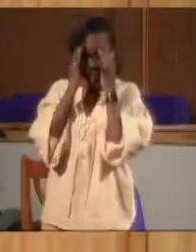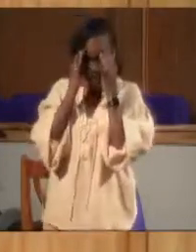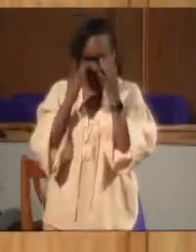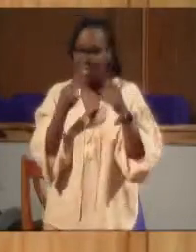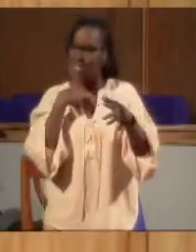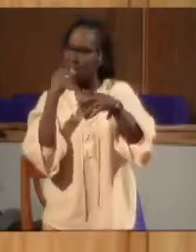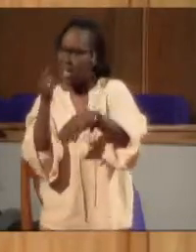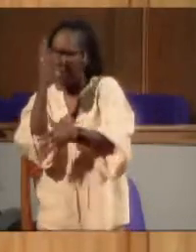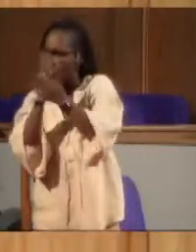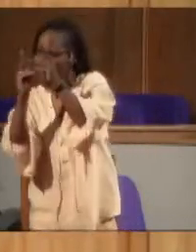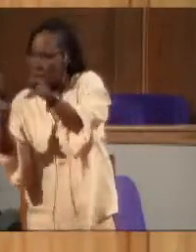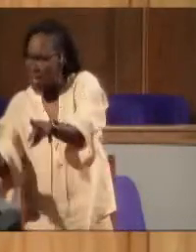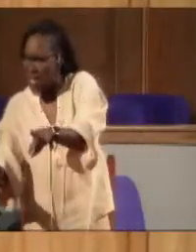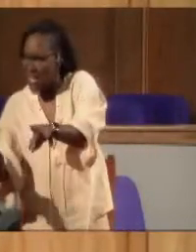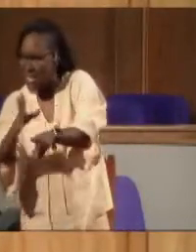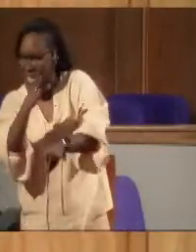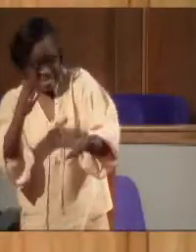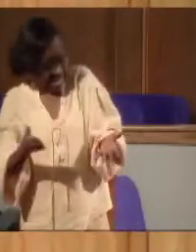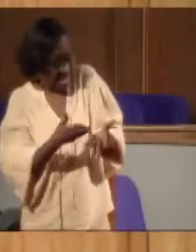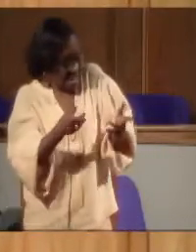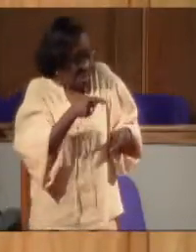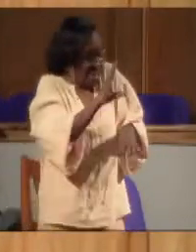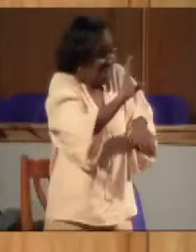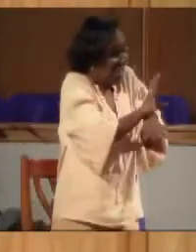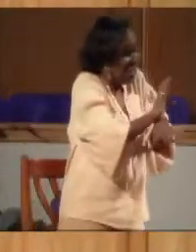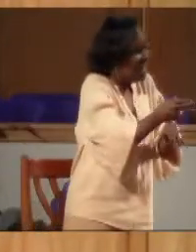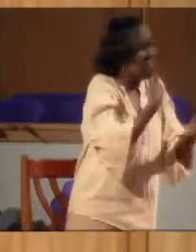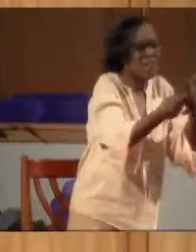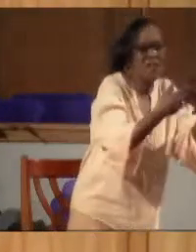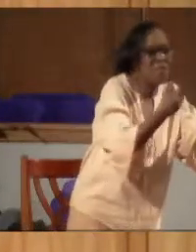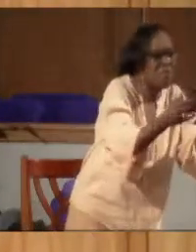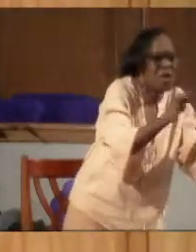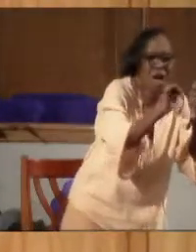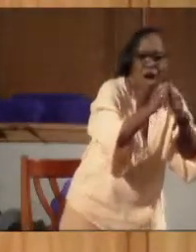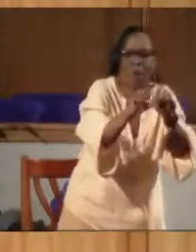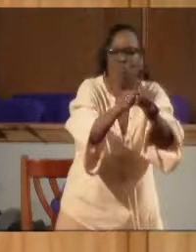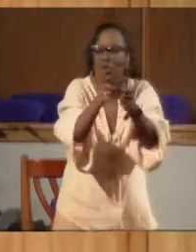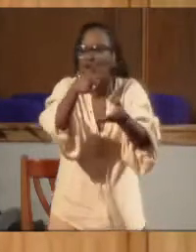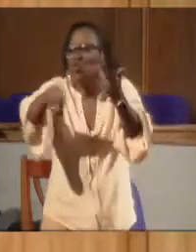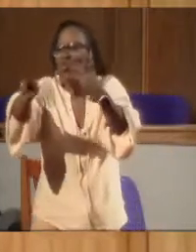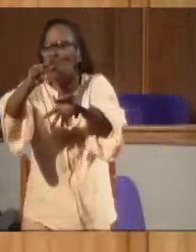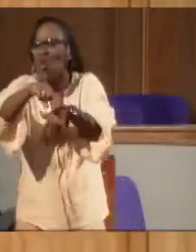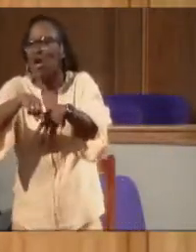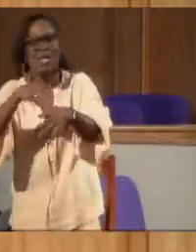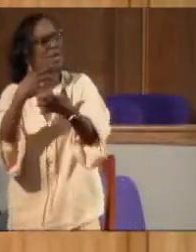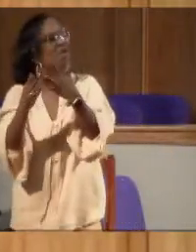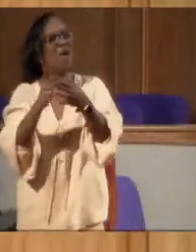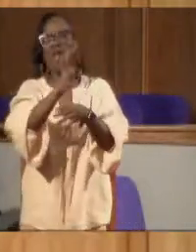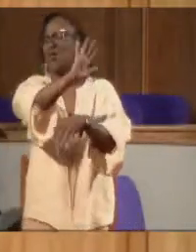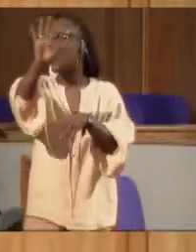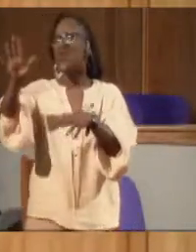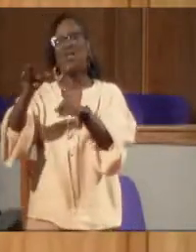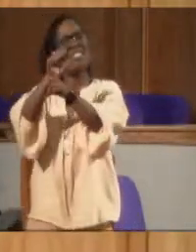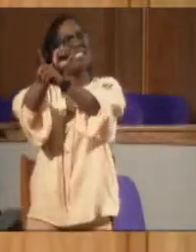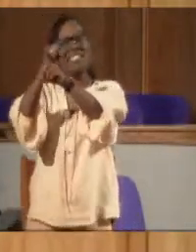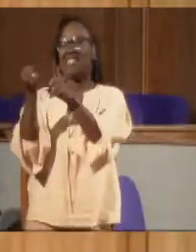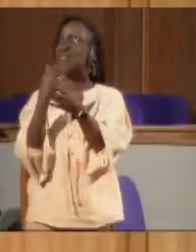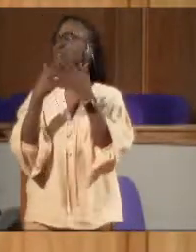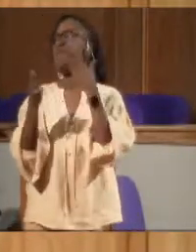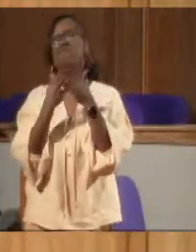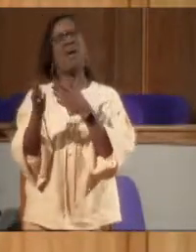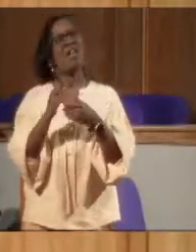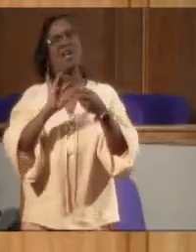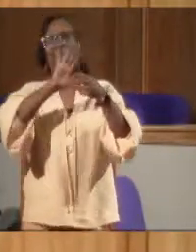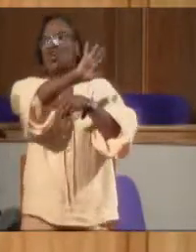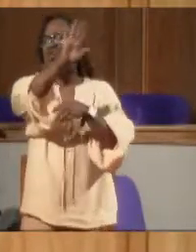tell somebody at Simon Temple, no matter how broken you are, no matter how busted you are, no matter how messed